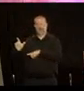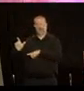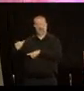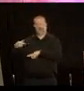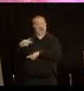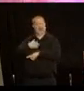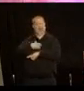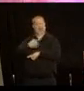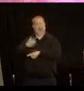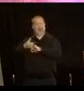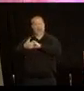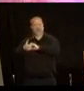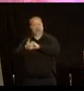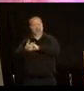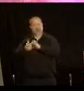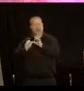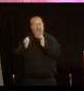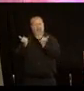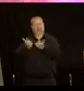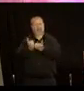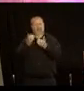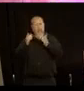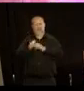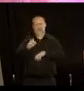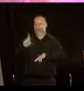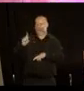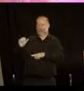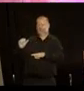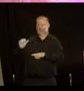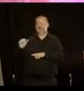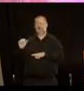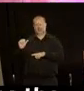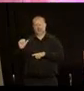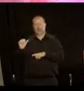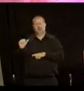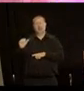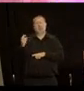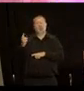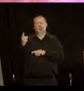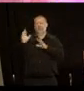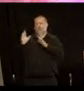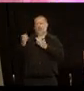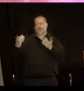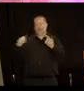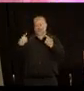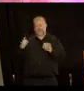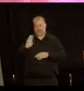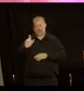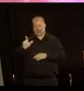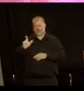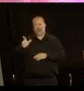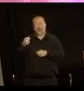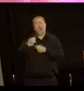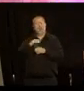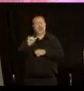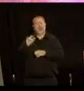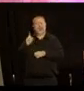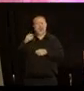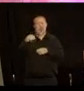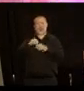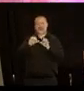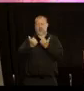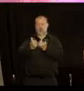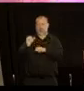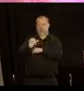that we did in collaboration with the Agency for Persons with Disabilities. And one of the greatest things this bill does is create an interagency